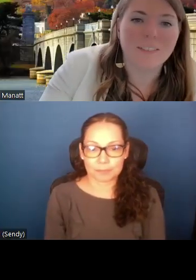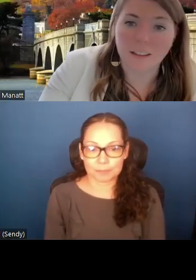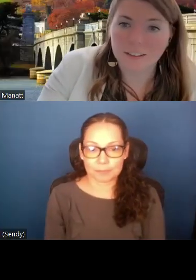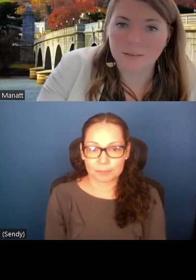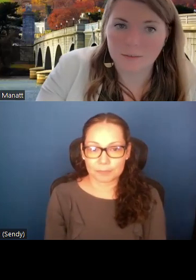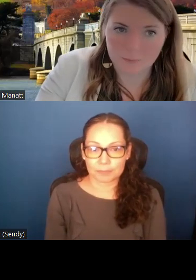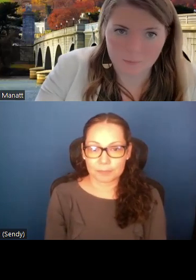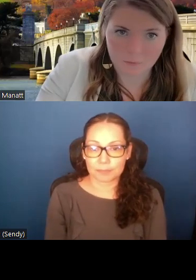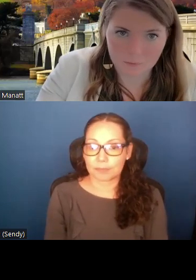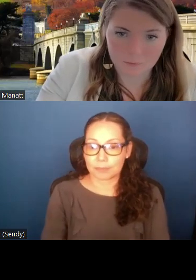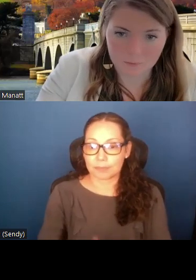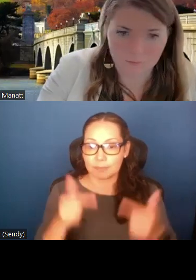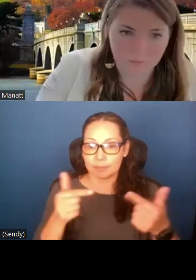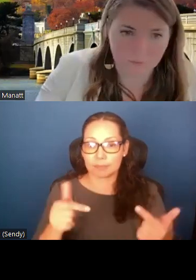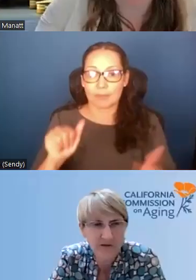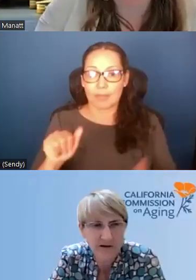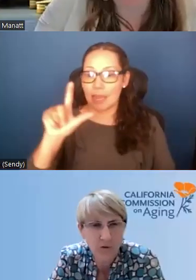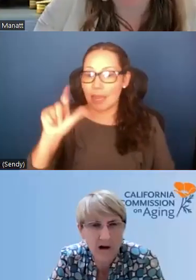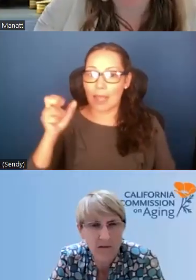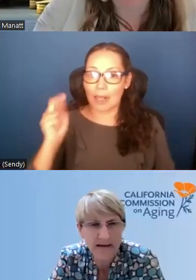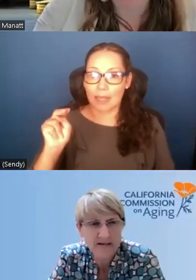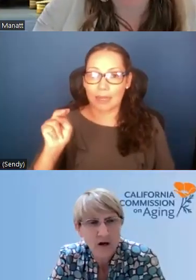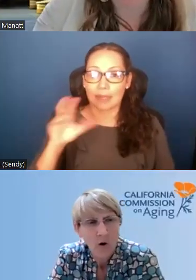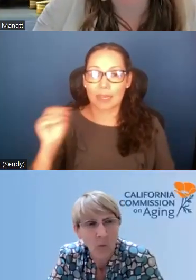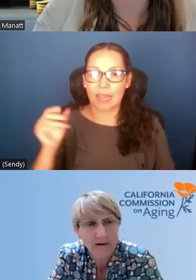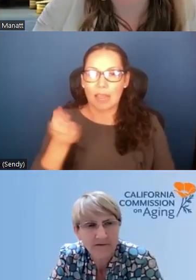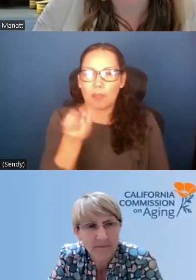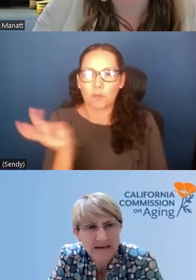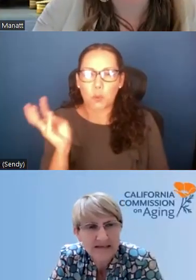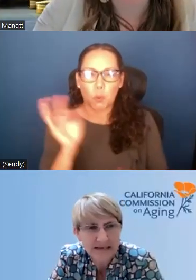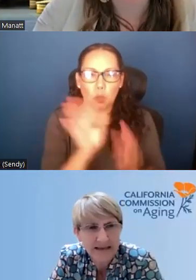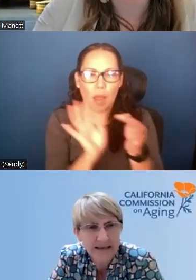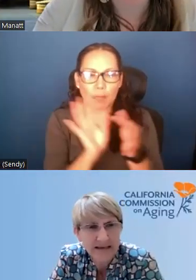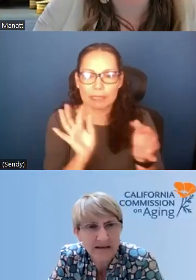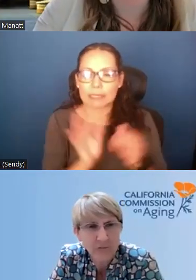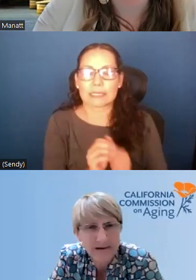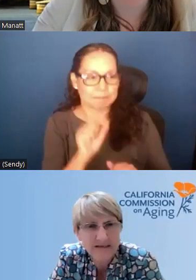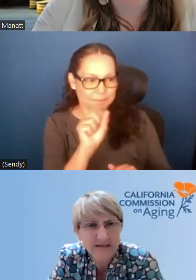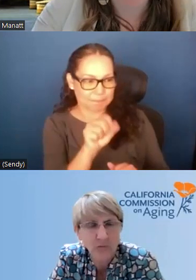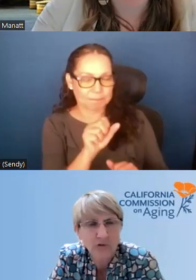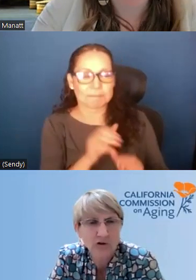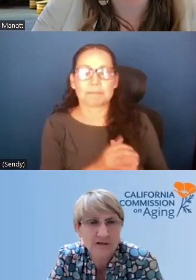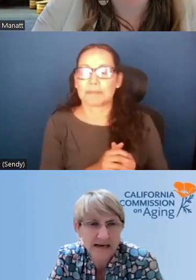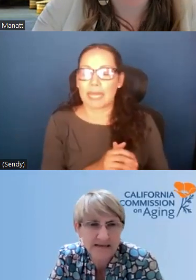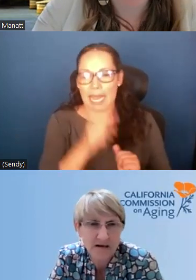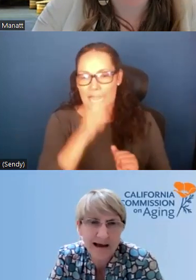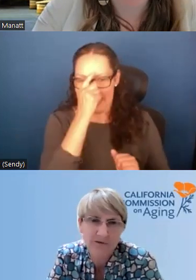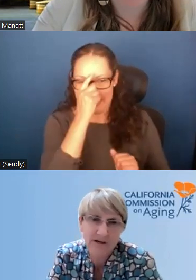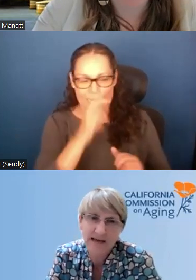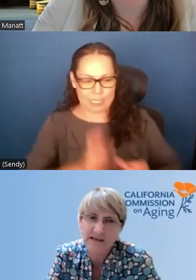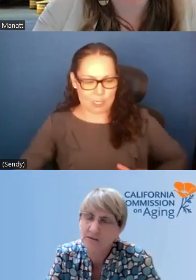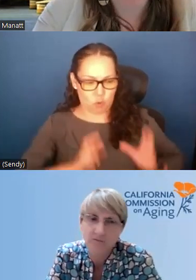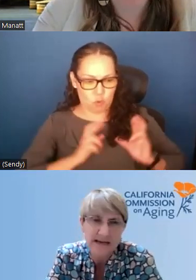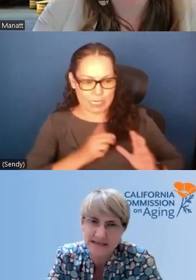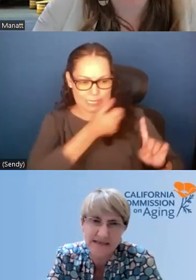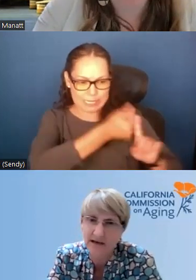Next we have Ellen. Yes, hi. I just have a couple comments. One of them is that I think the resident, we should state somehow that